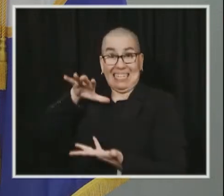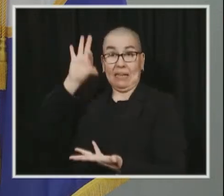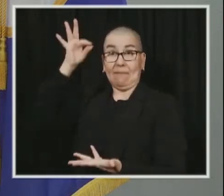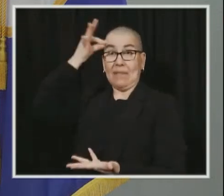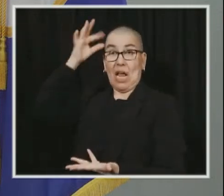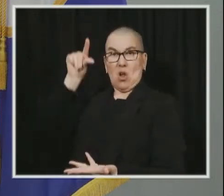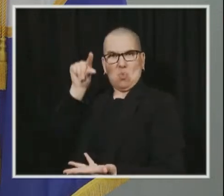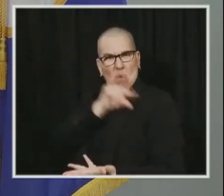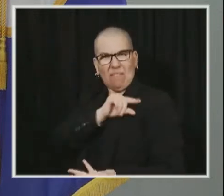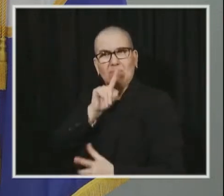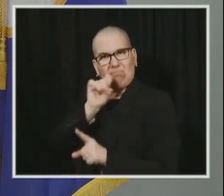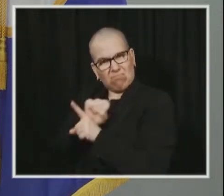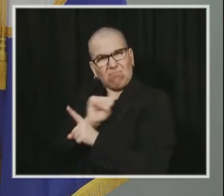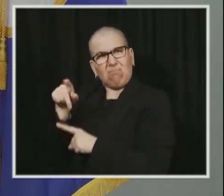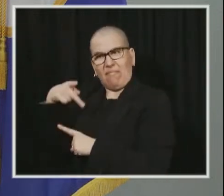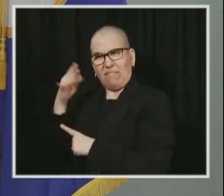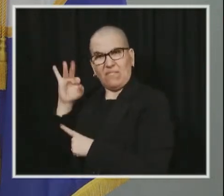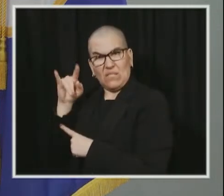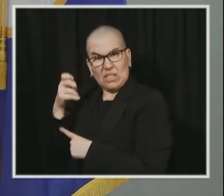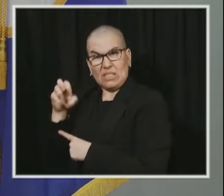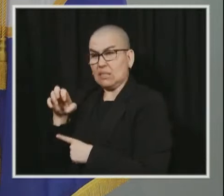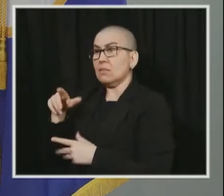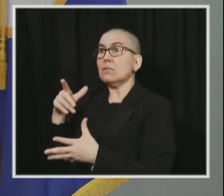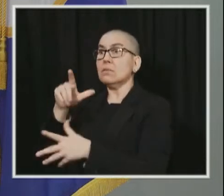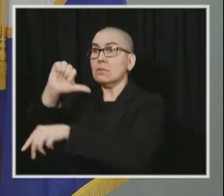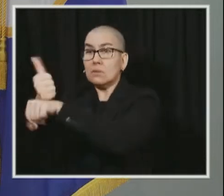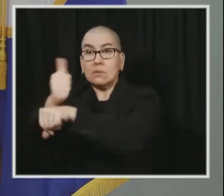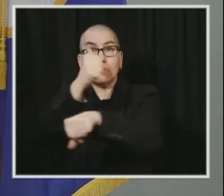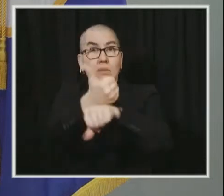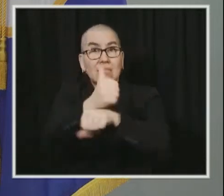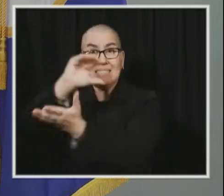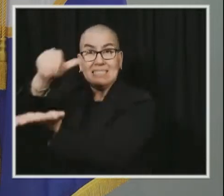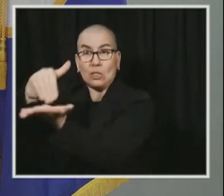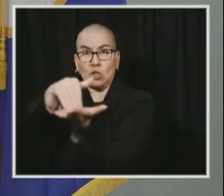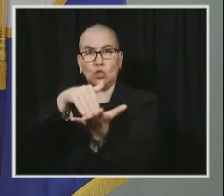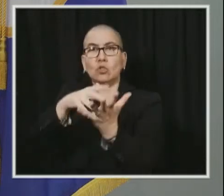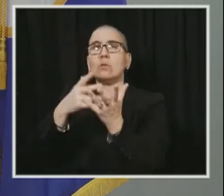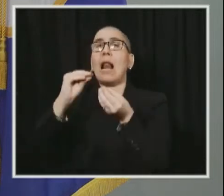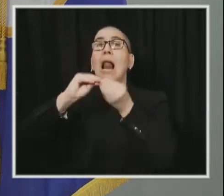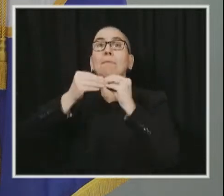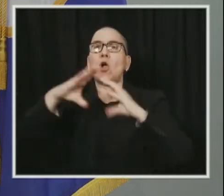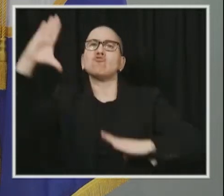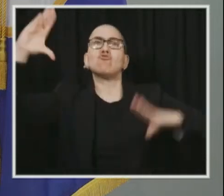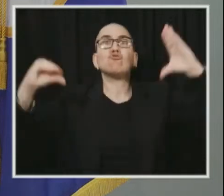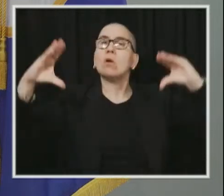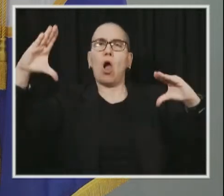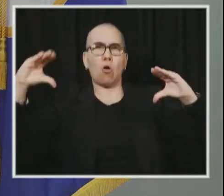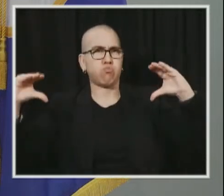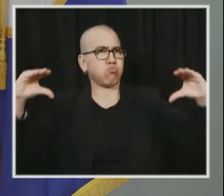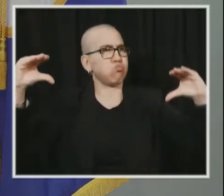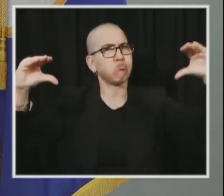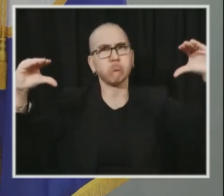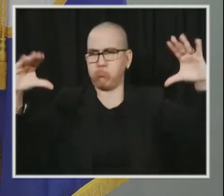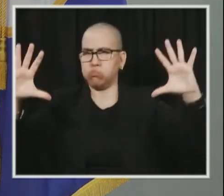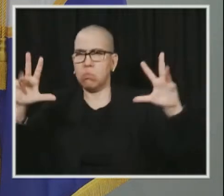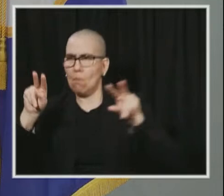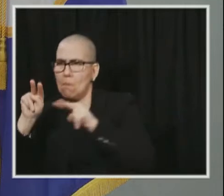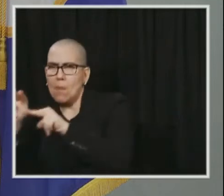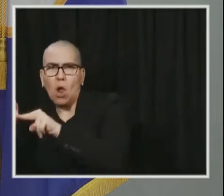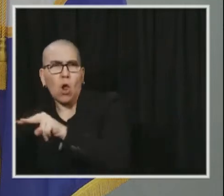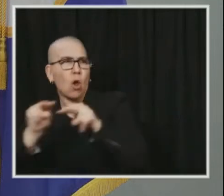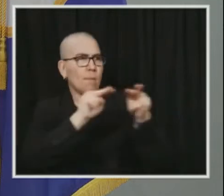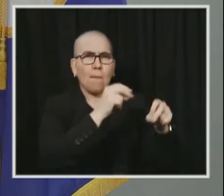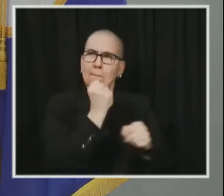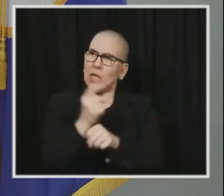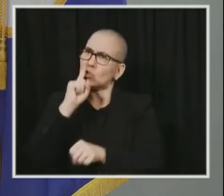public health agencies to expand access. We aim to deliberately and strategically provide vaccine access to